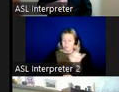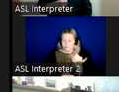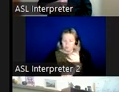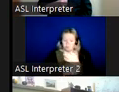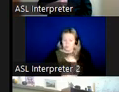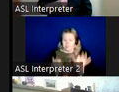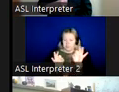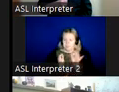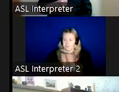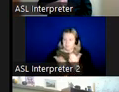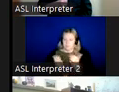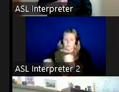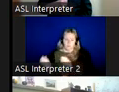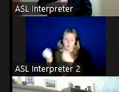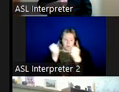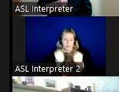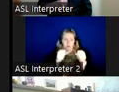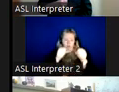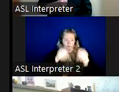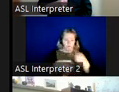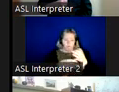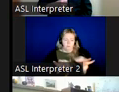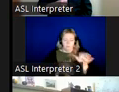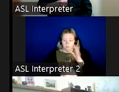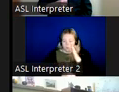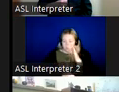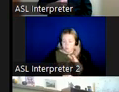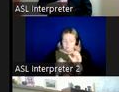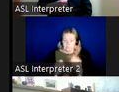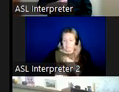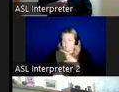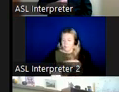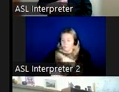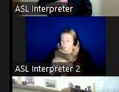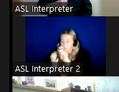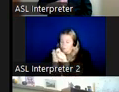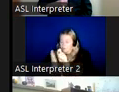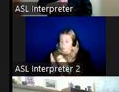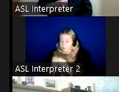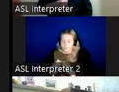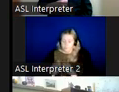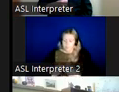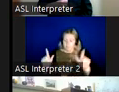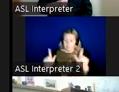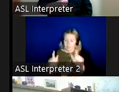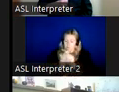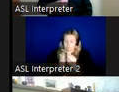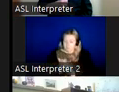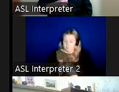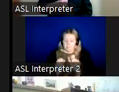materials are delivered free of charge. You can get books in regular and large print, some talking books as well as